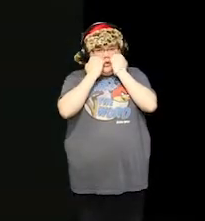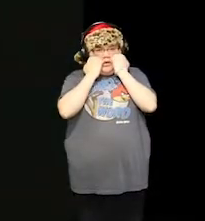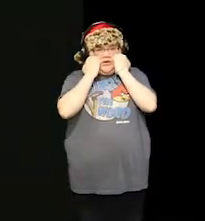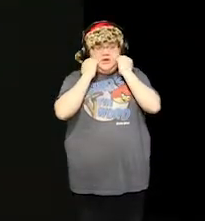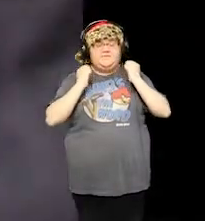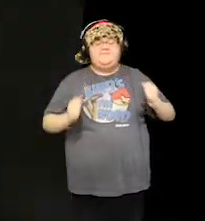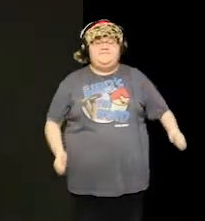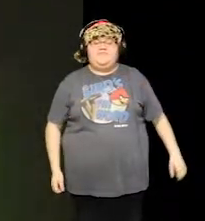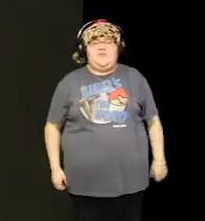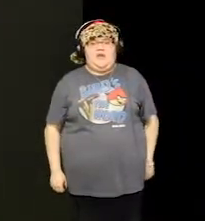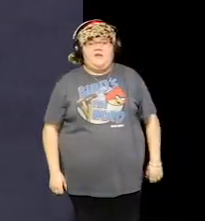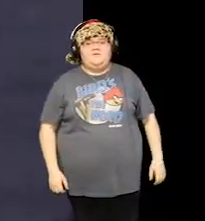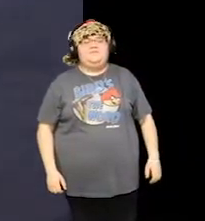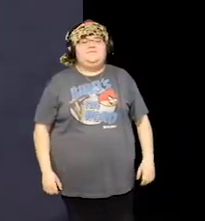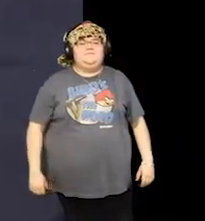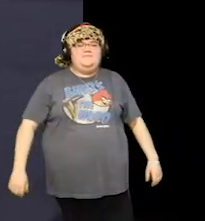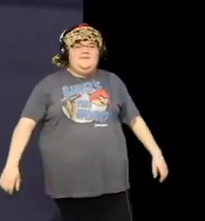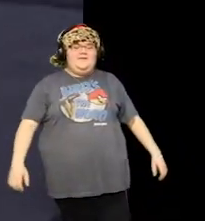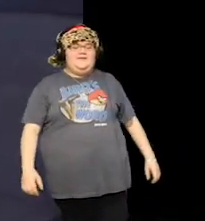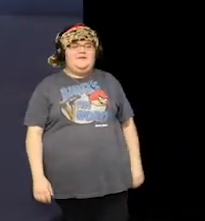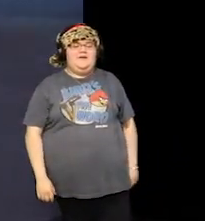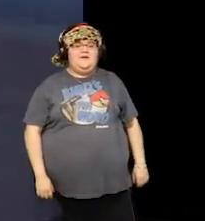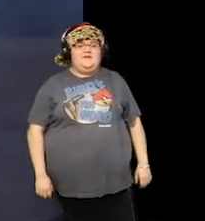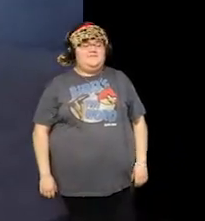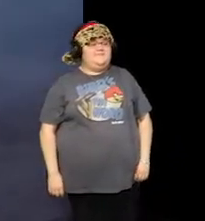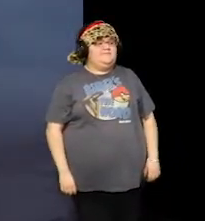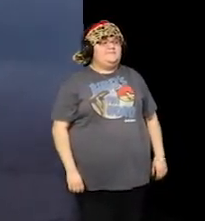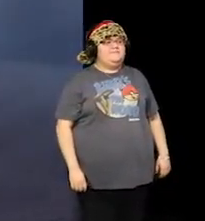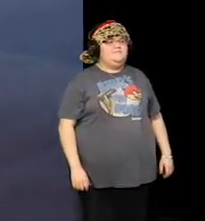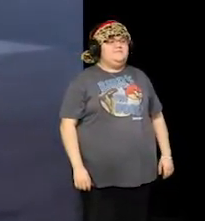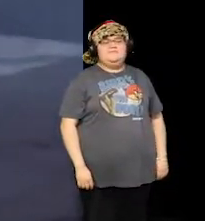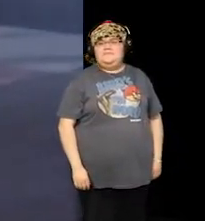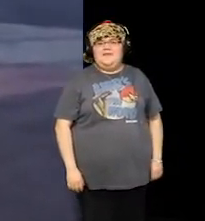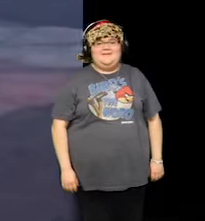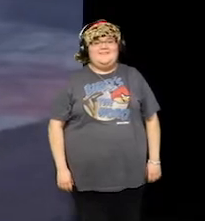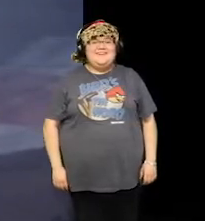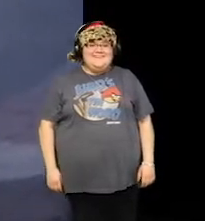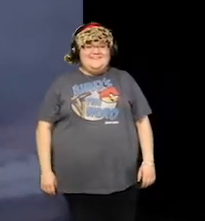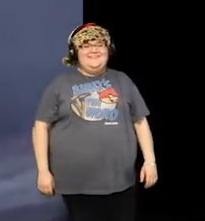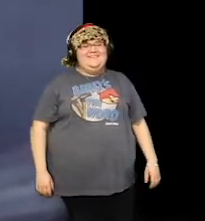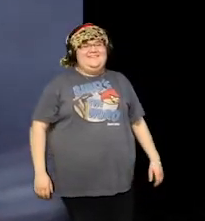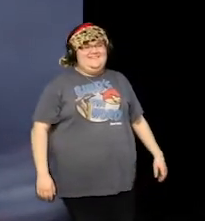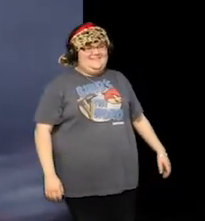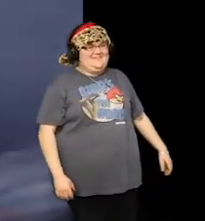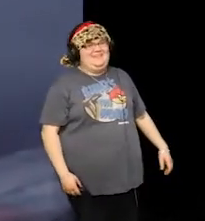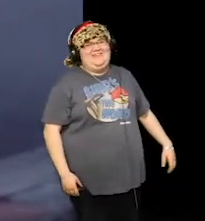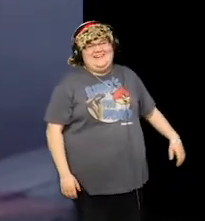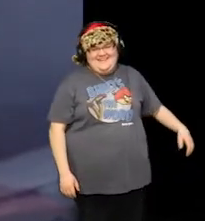Oh. Yeah.